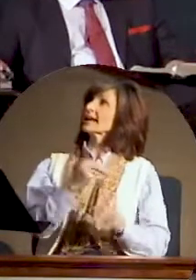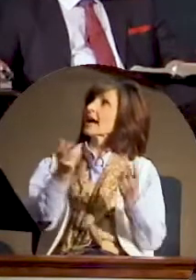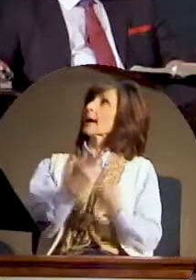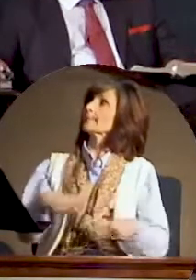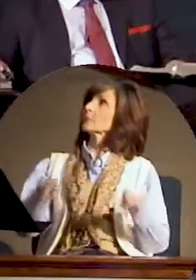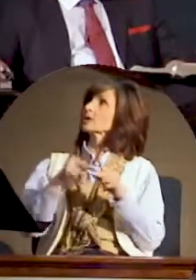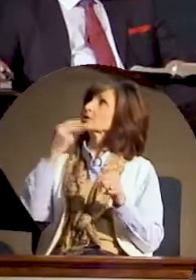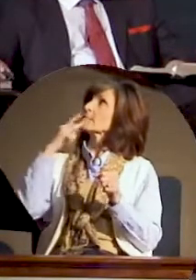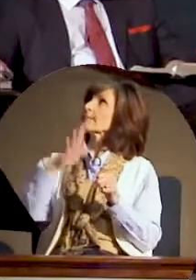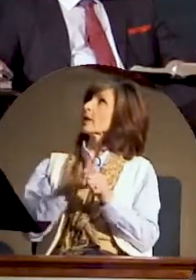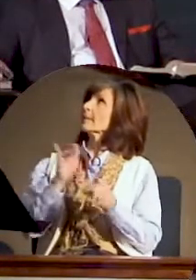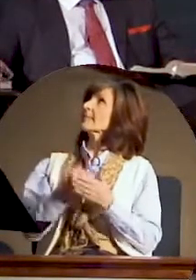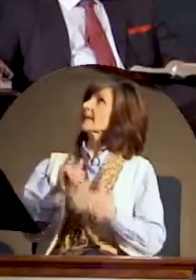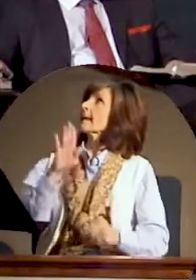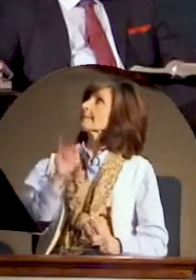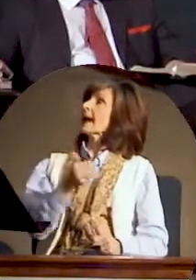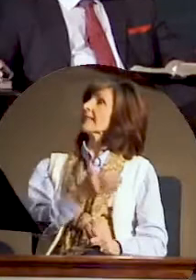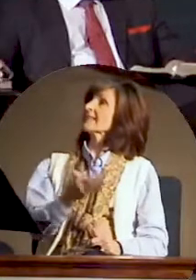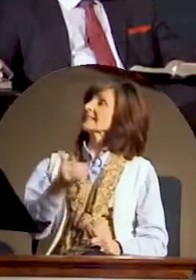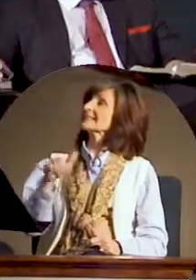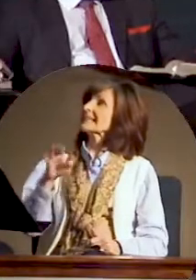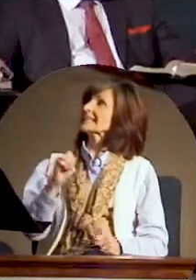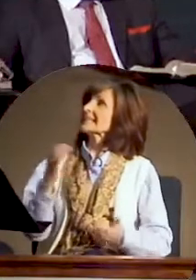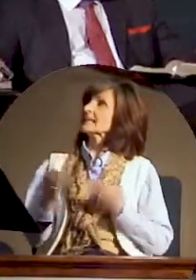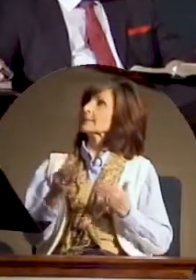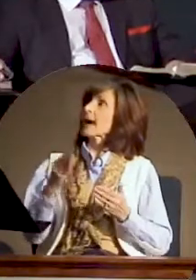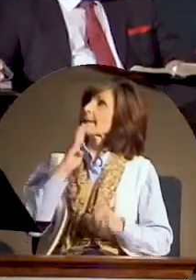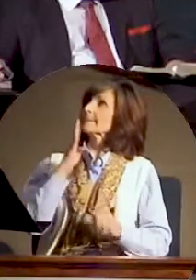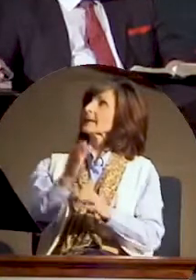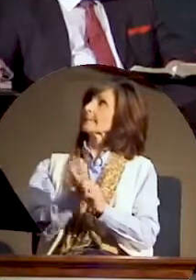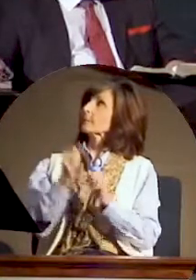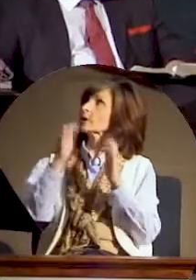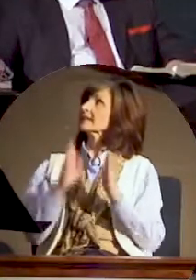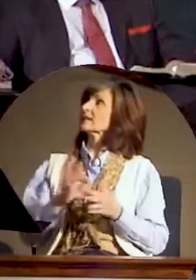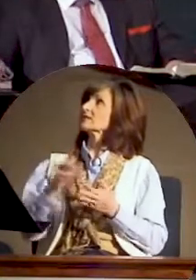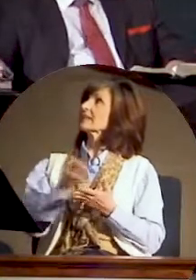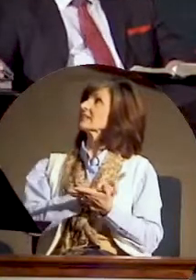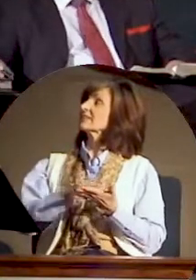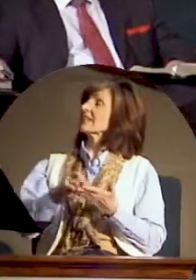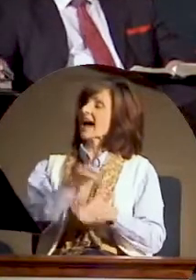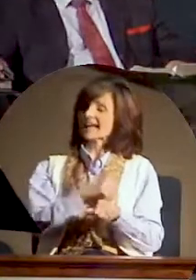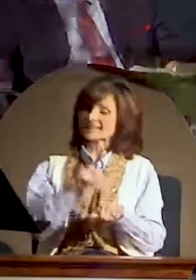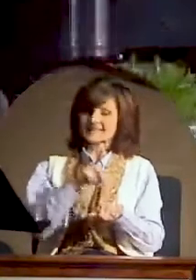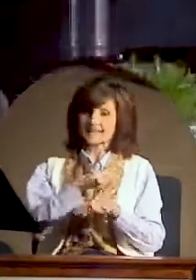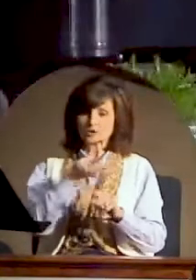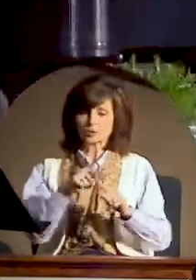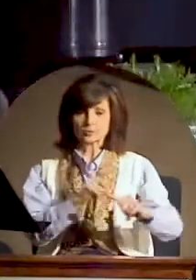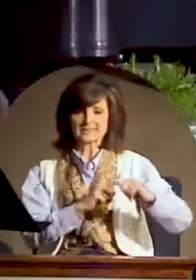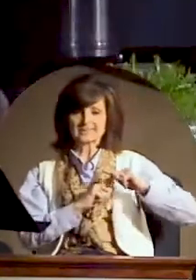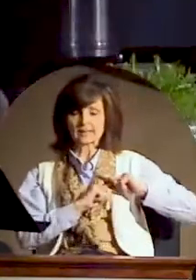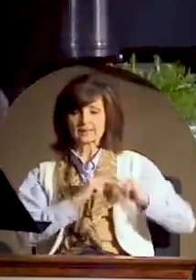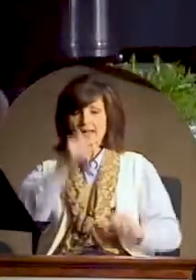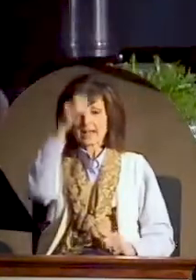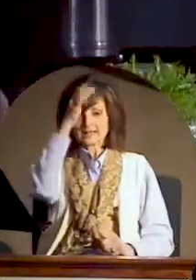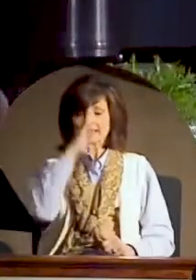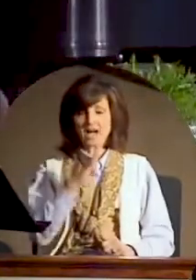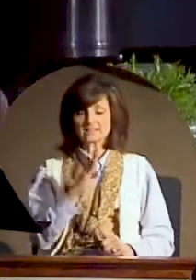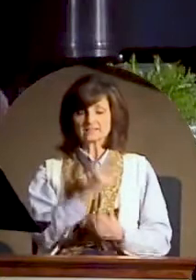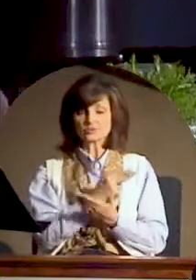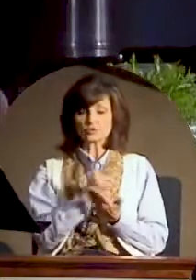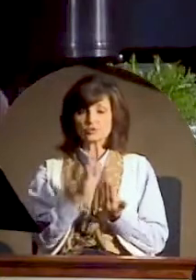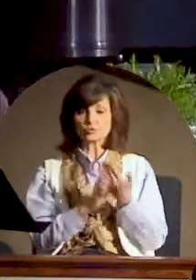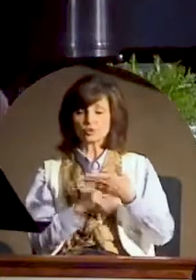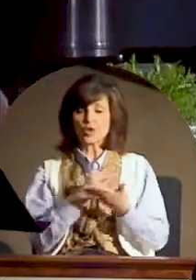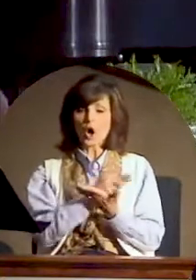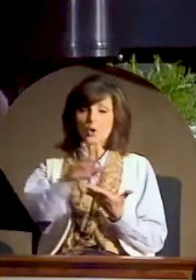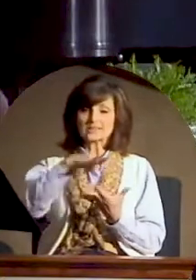the divine nature." When you got saved, God in the person of the Holy Spirit moved into your life.